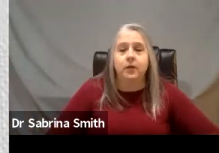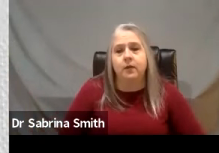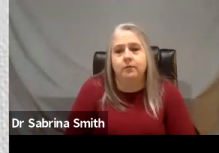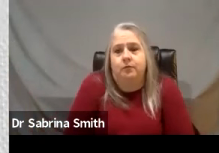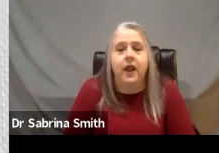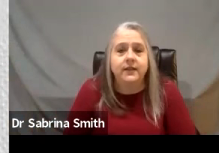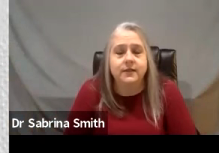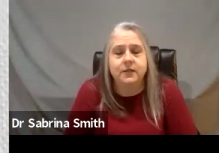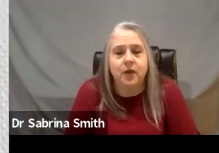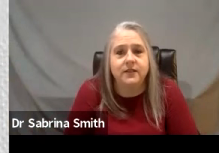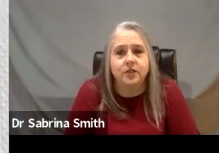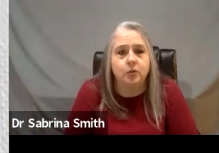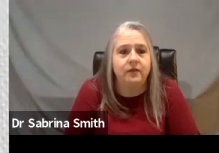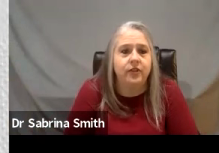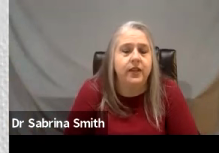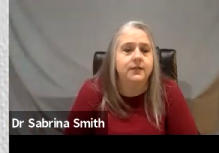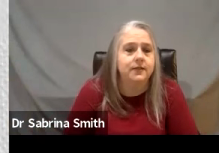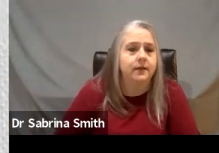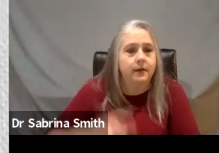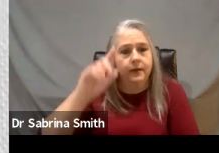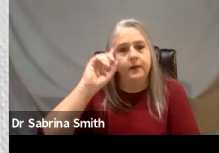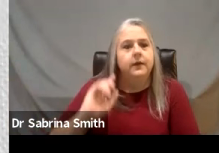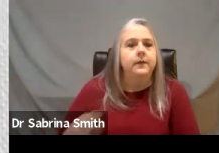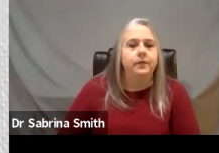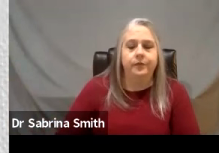I'm get to practice interpreting for the kids.